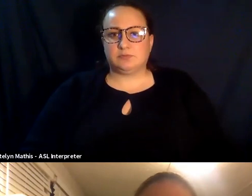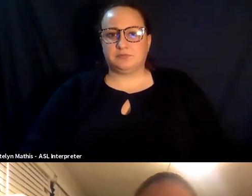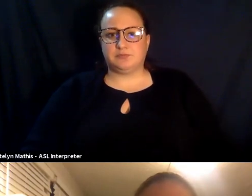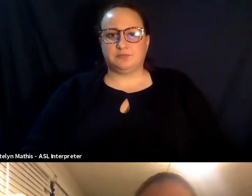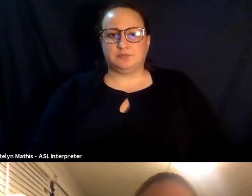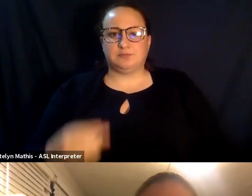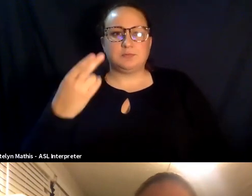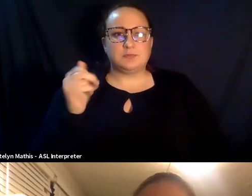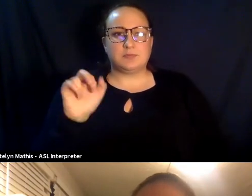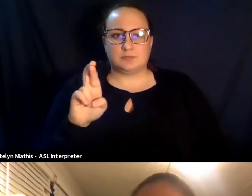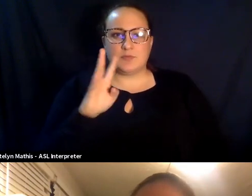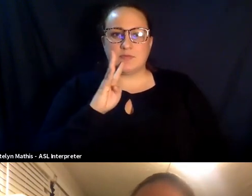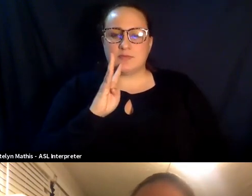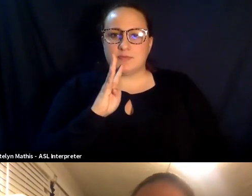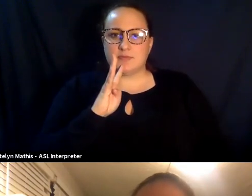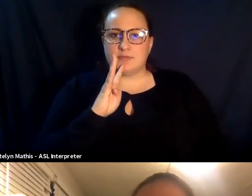So